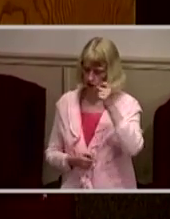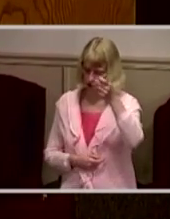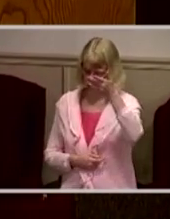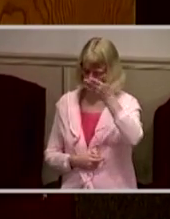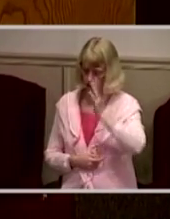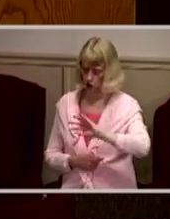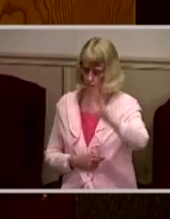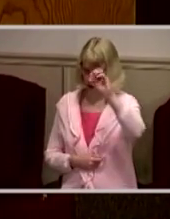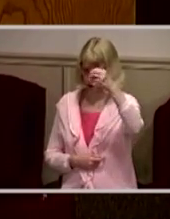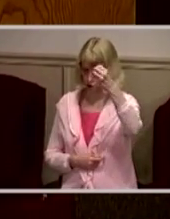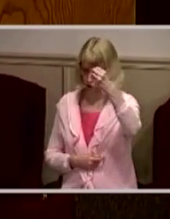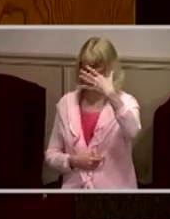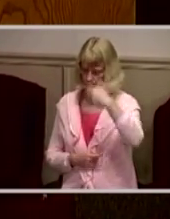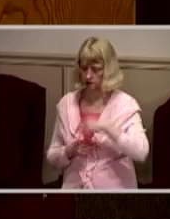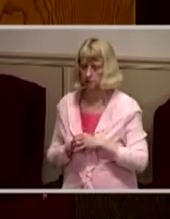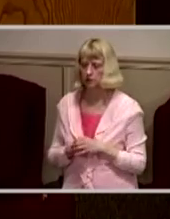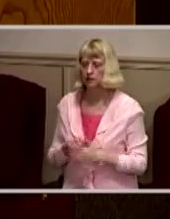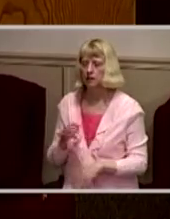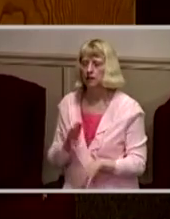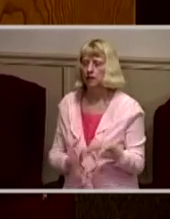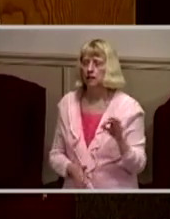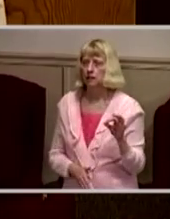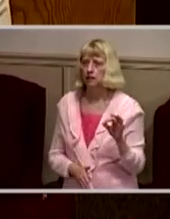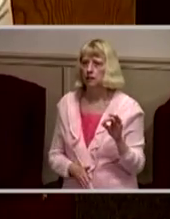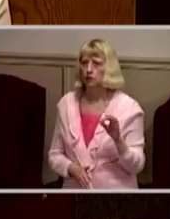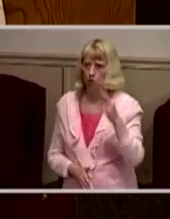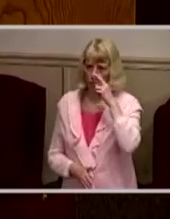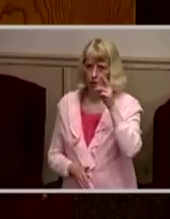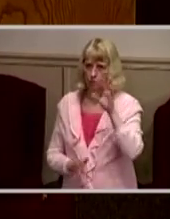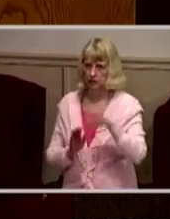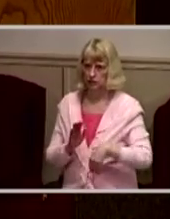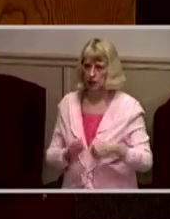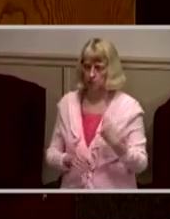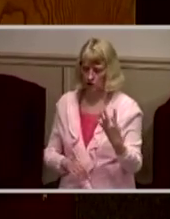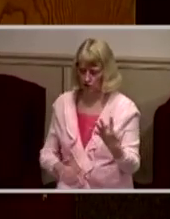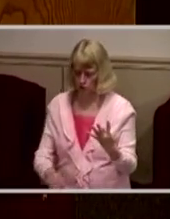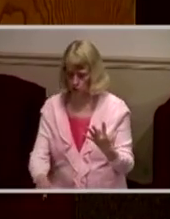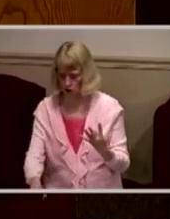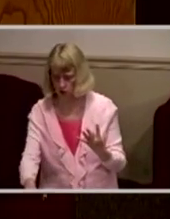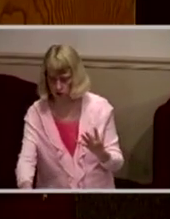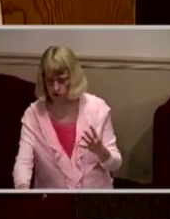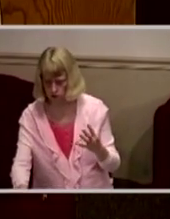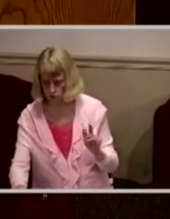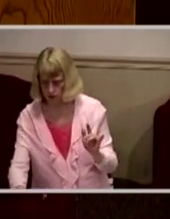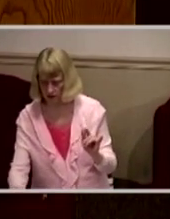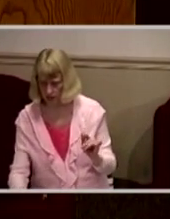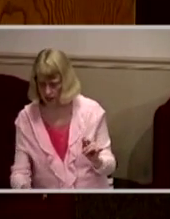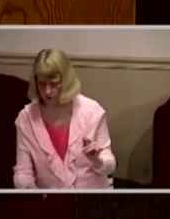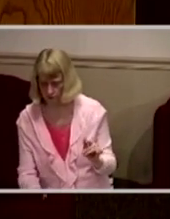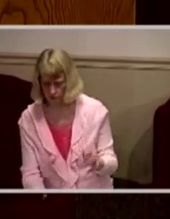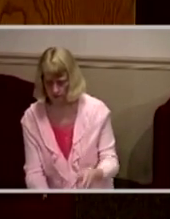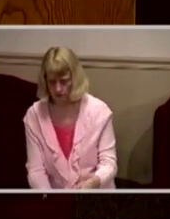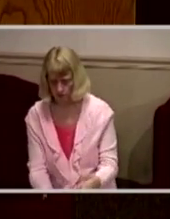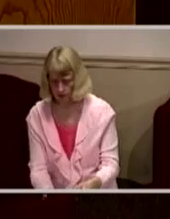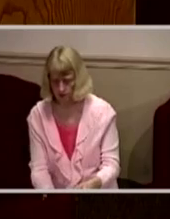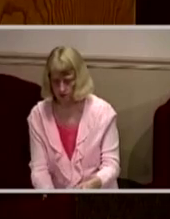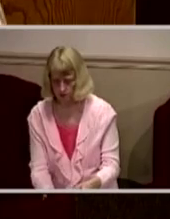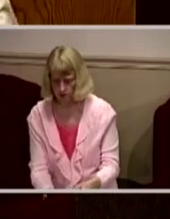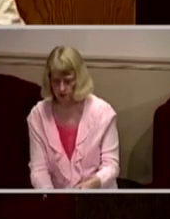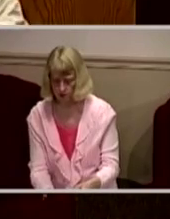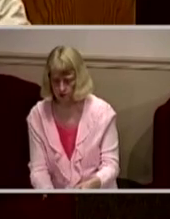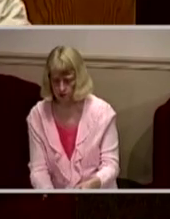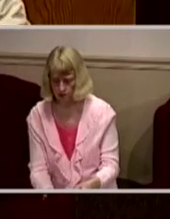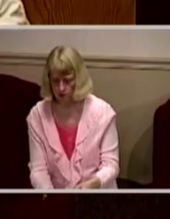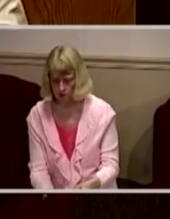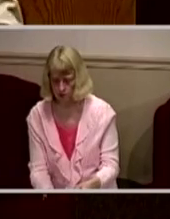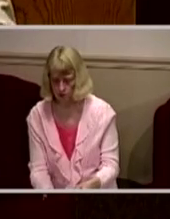grace. Turn with me, if you would please, to Romans chapter 4 and note verse 25. Again, we're going to